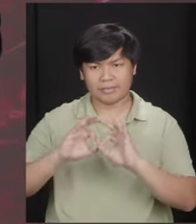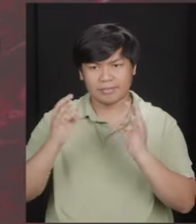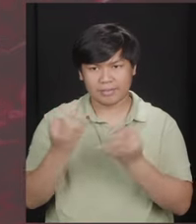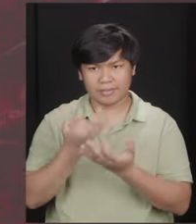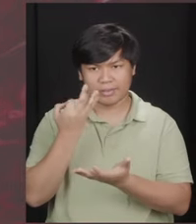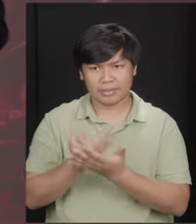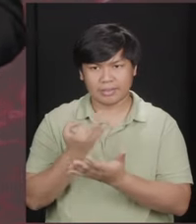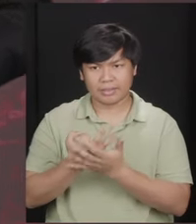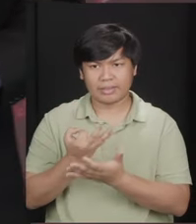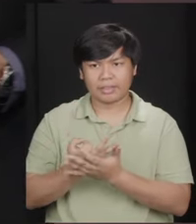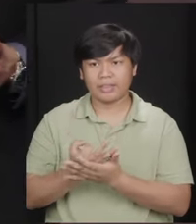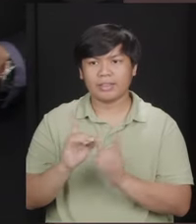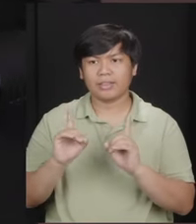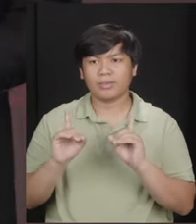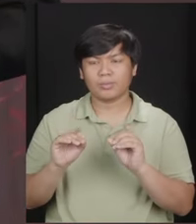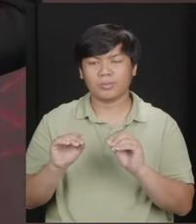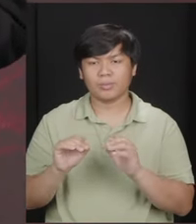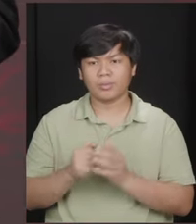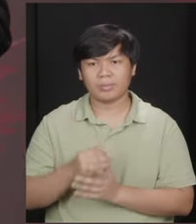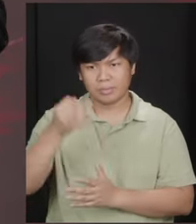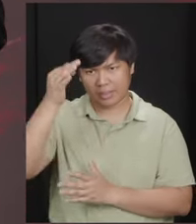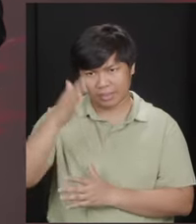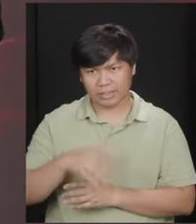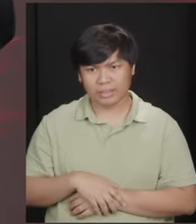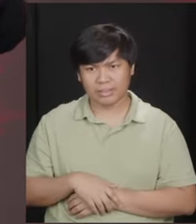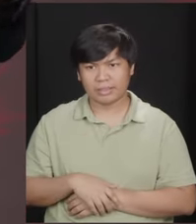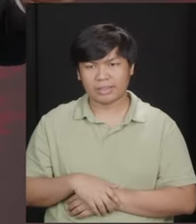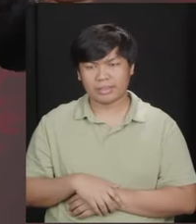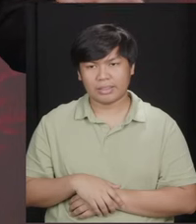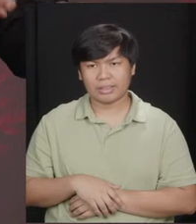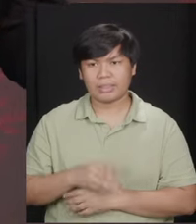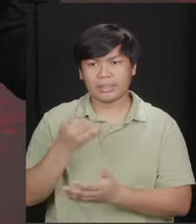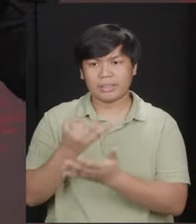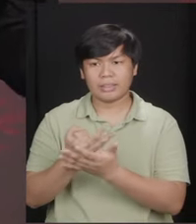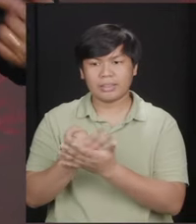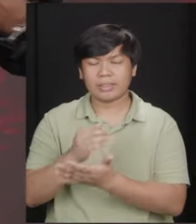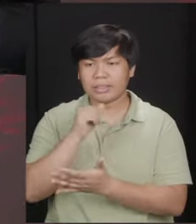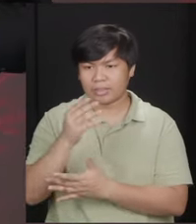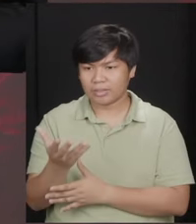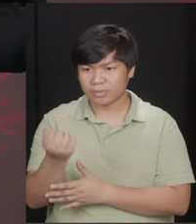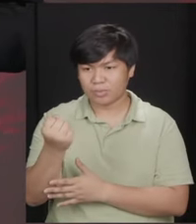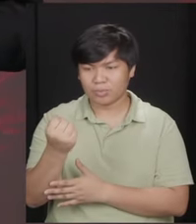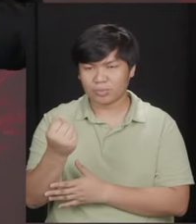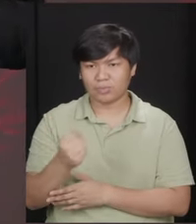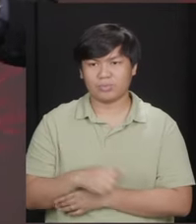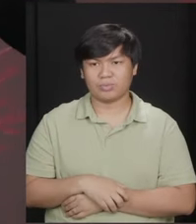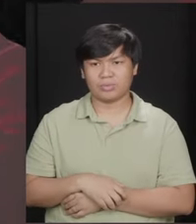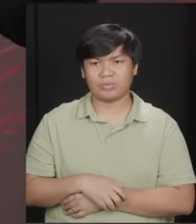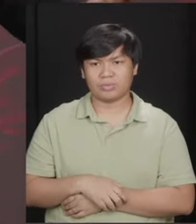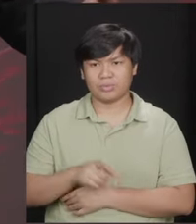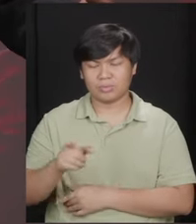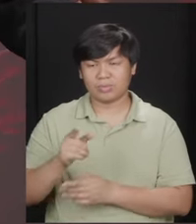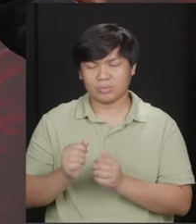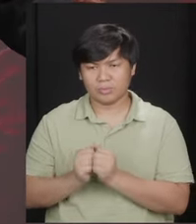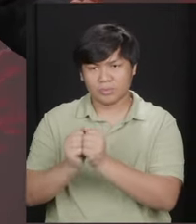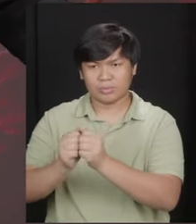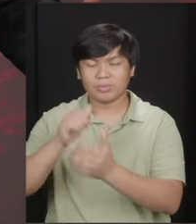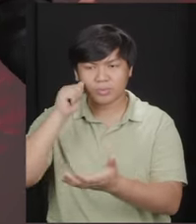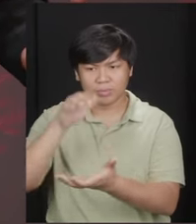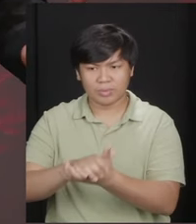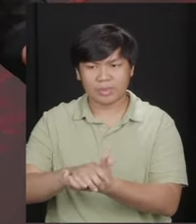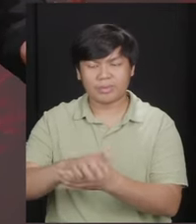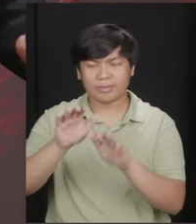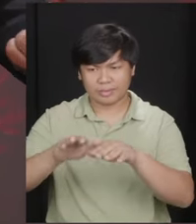money. What am I to do, Pastor? I said, that money wasn't yours alone. You just told me. It belongs to you, your wife,